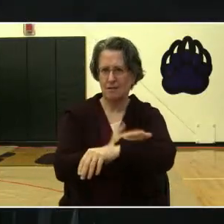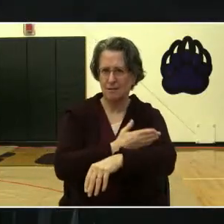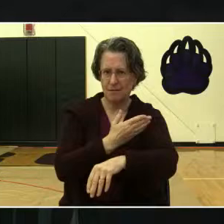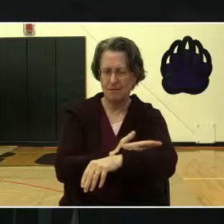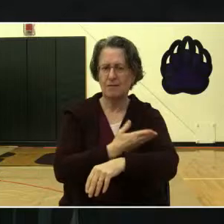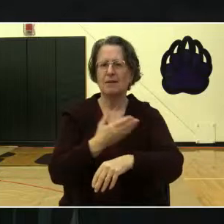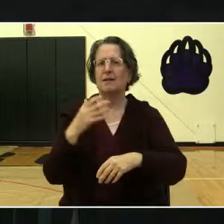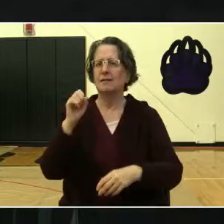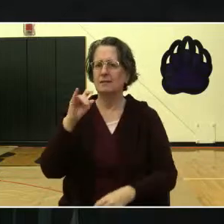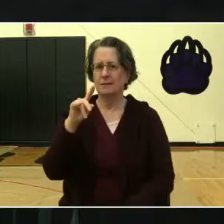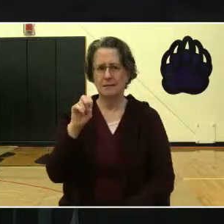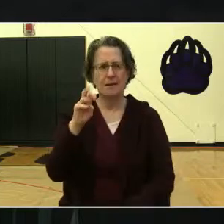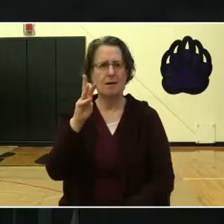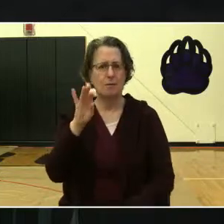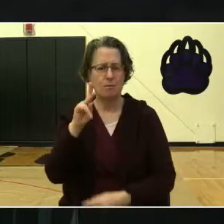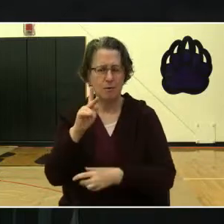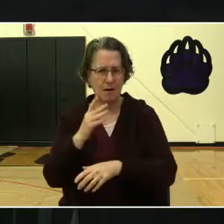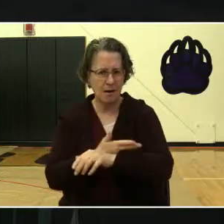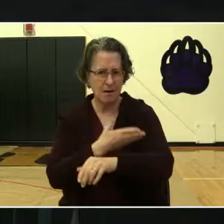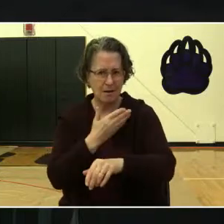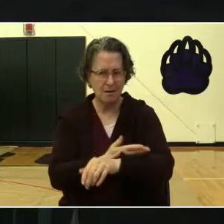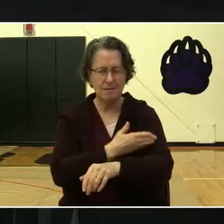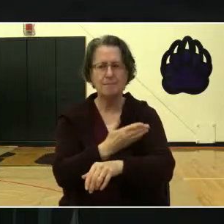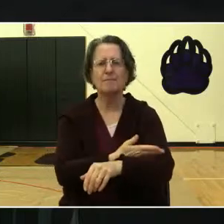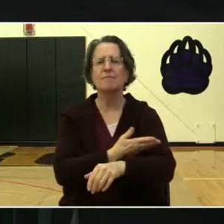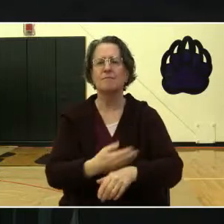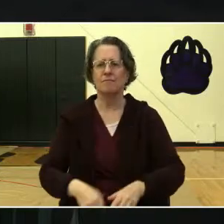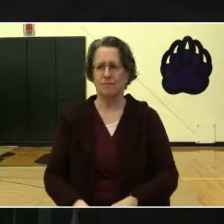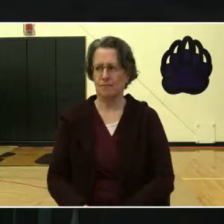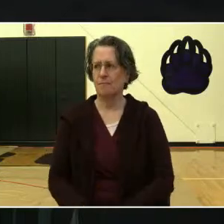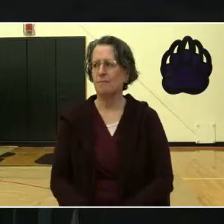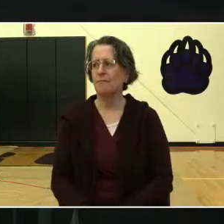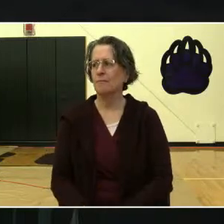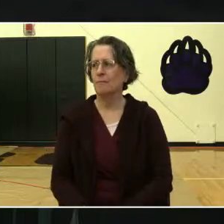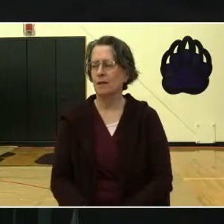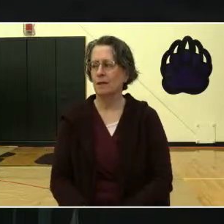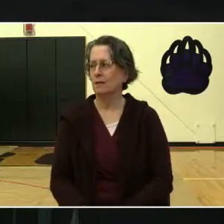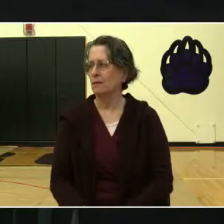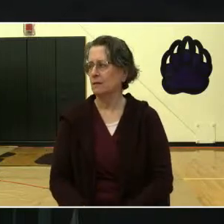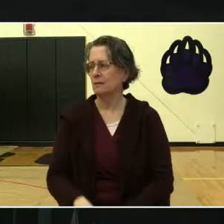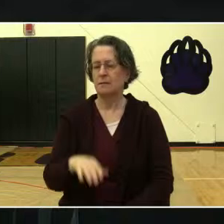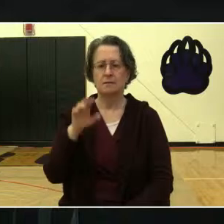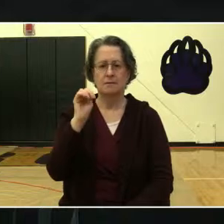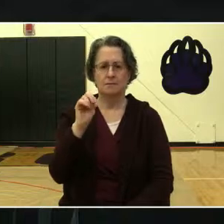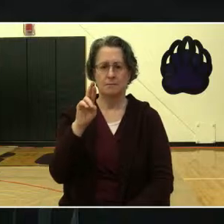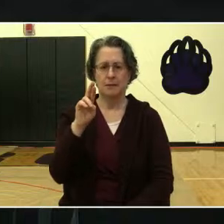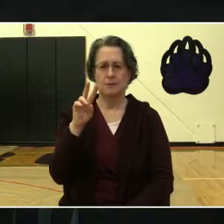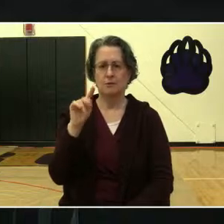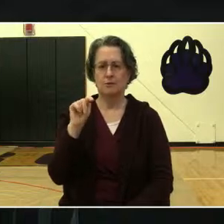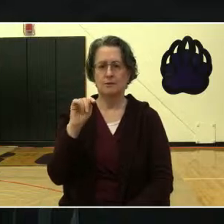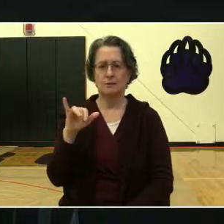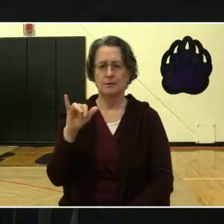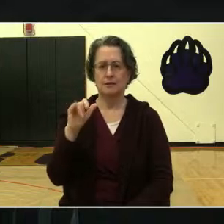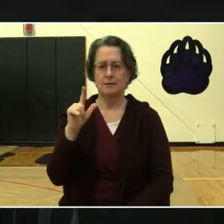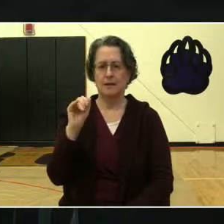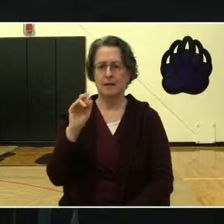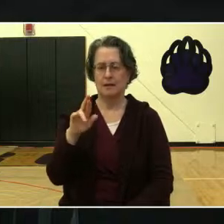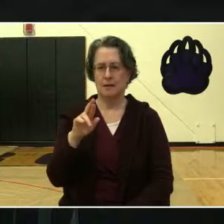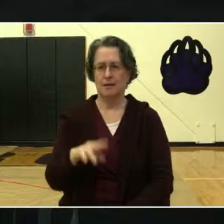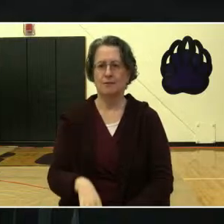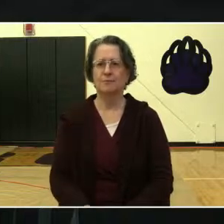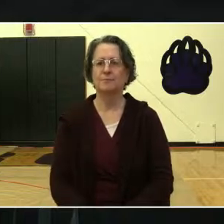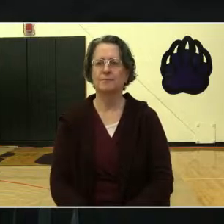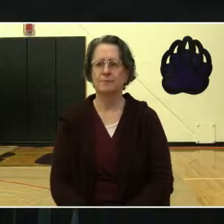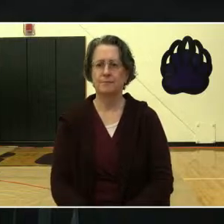funds uh taking account of bike ped safety uh Mr Tyler is recognized um